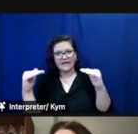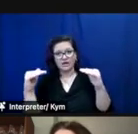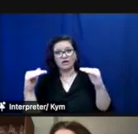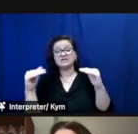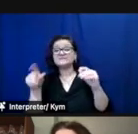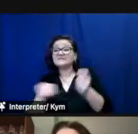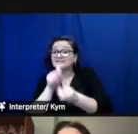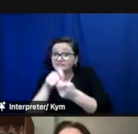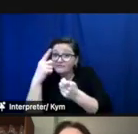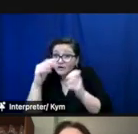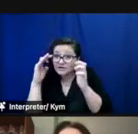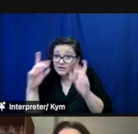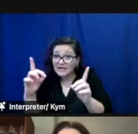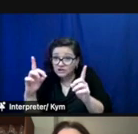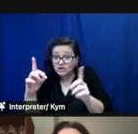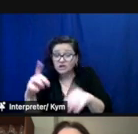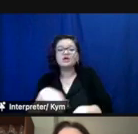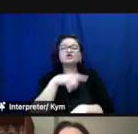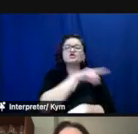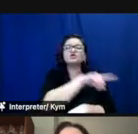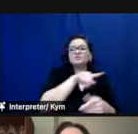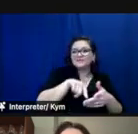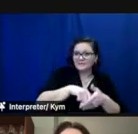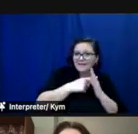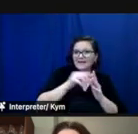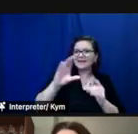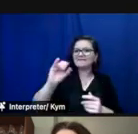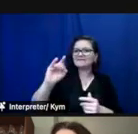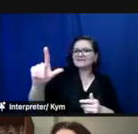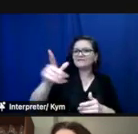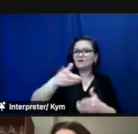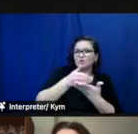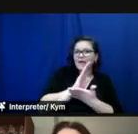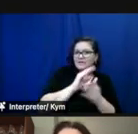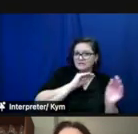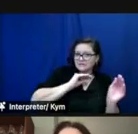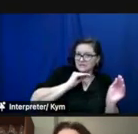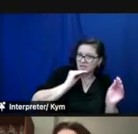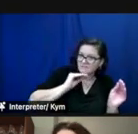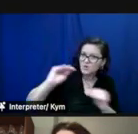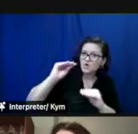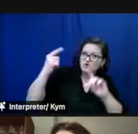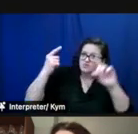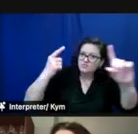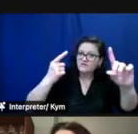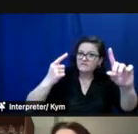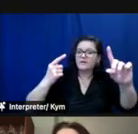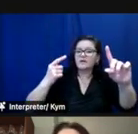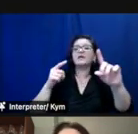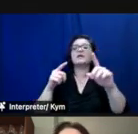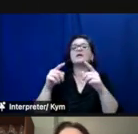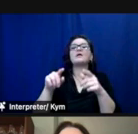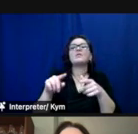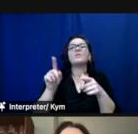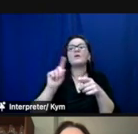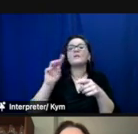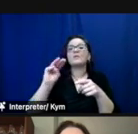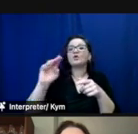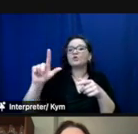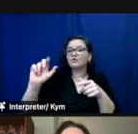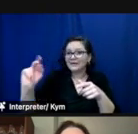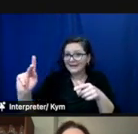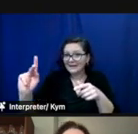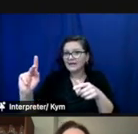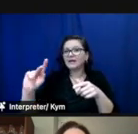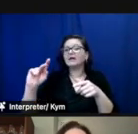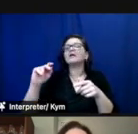very beginning of the civil rights movement and established Martin Luther King Jr. as a leader. Oh, he died. Yeah. But part of this,